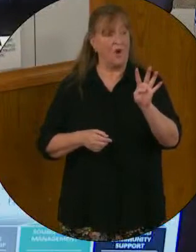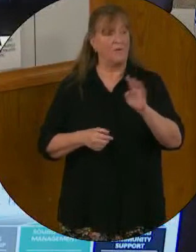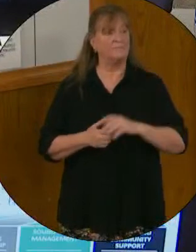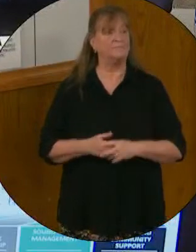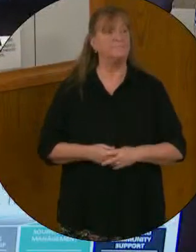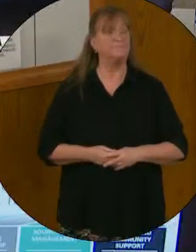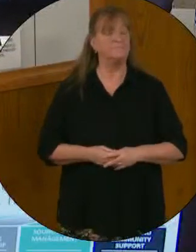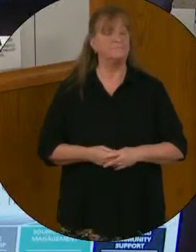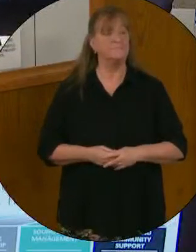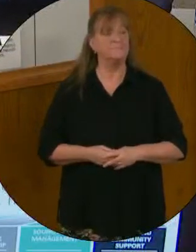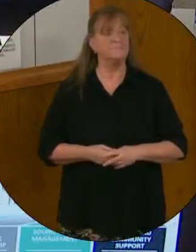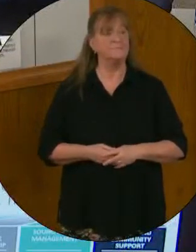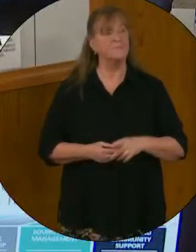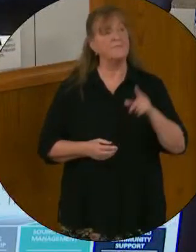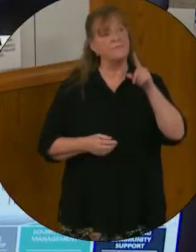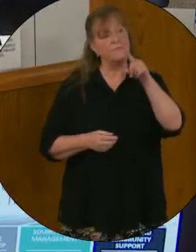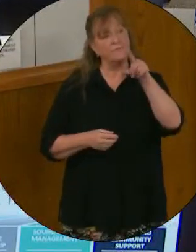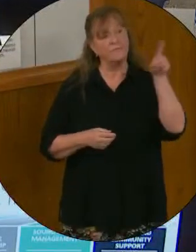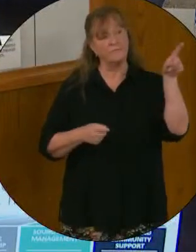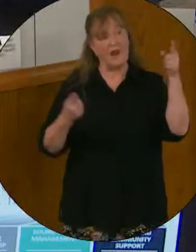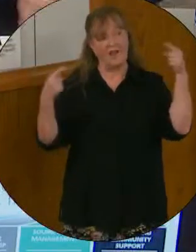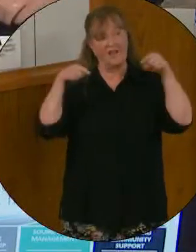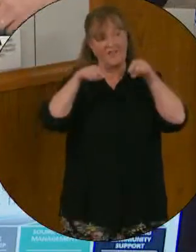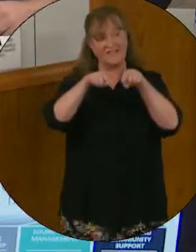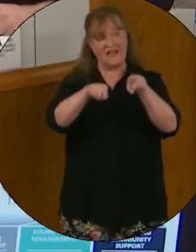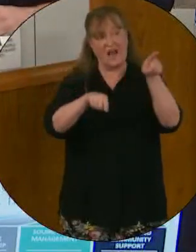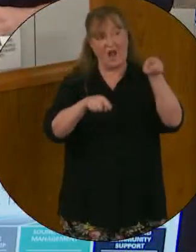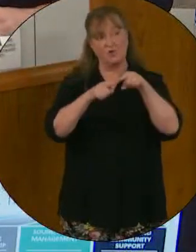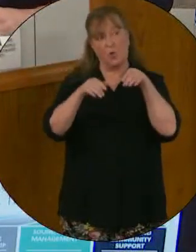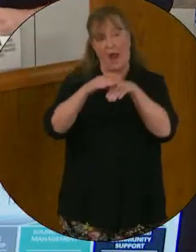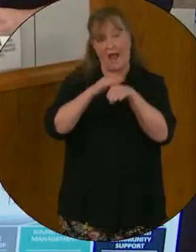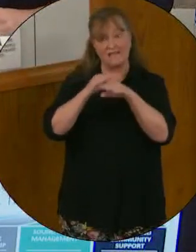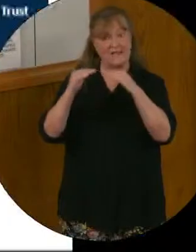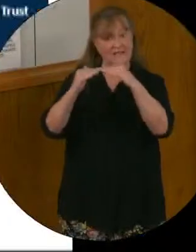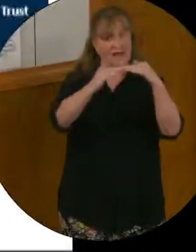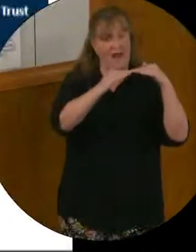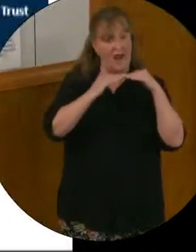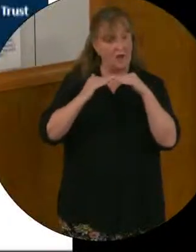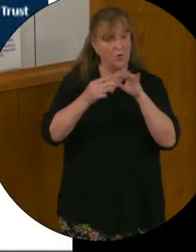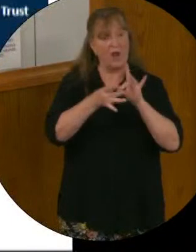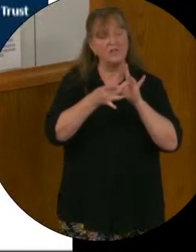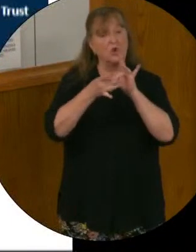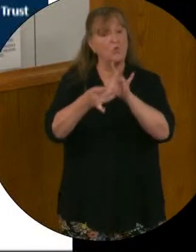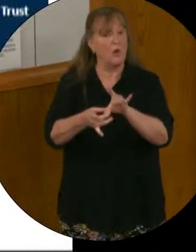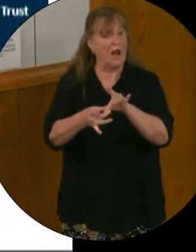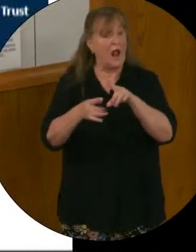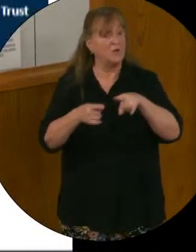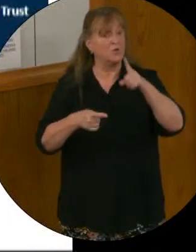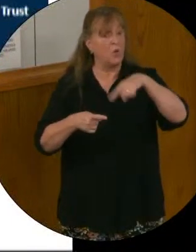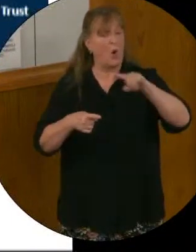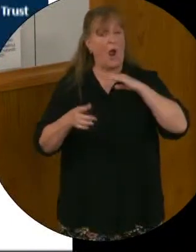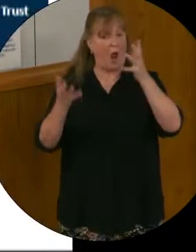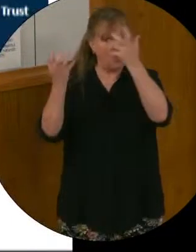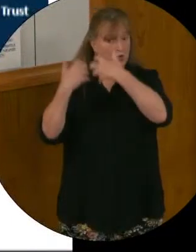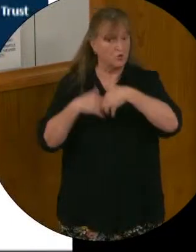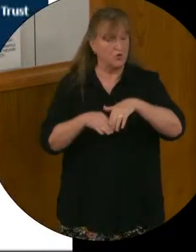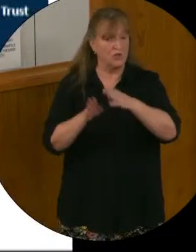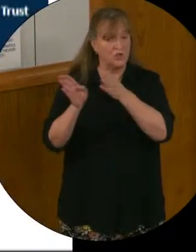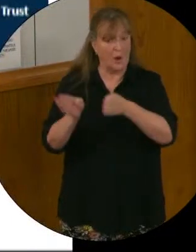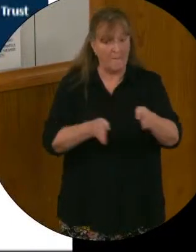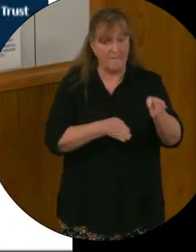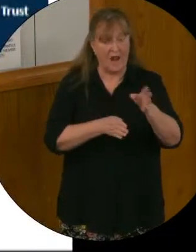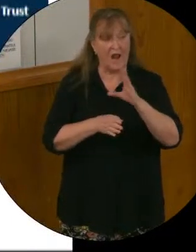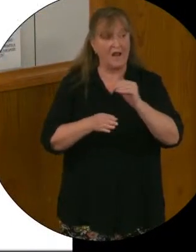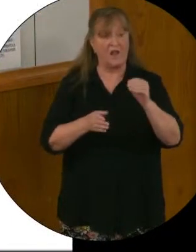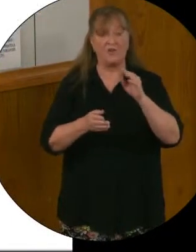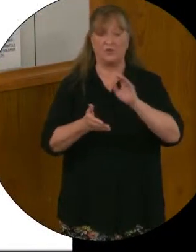board. This does align to access and equity as it pertains to our strategic plan and the vision of the Board of